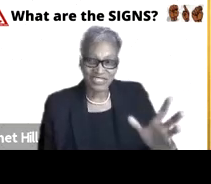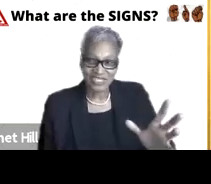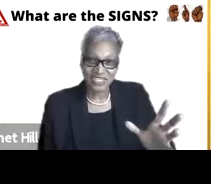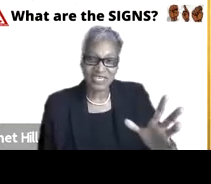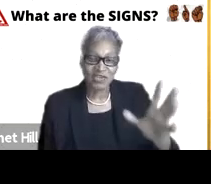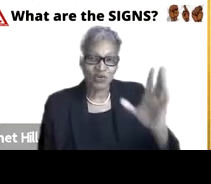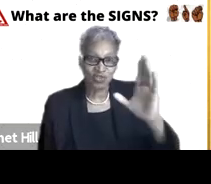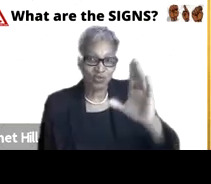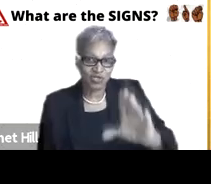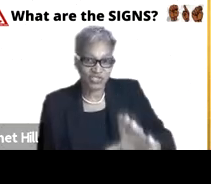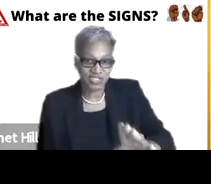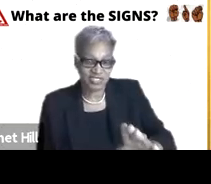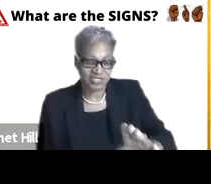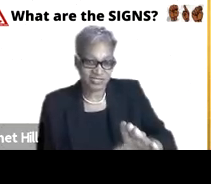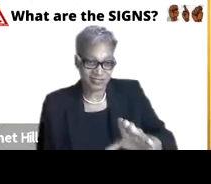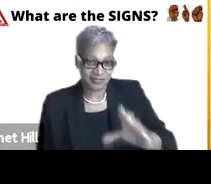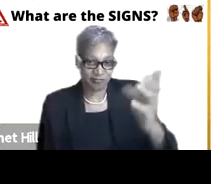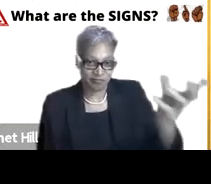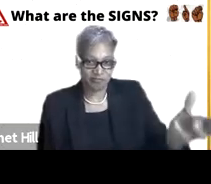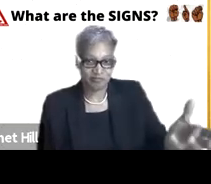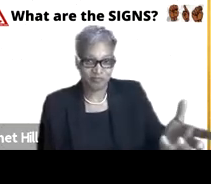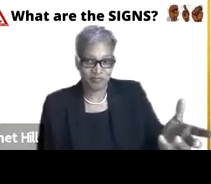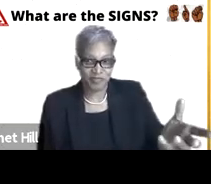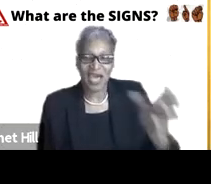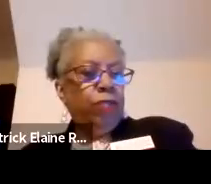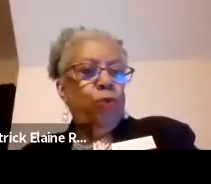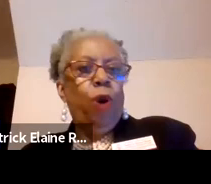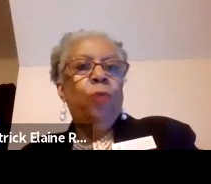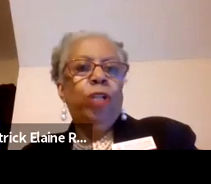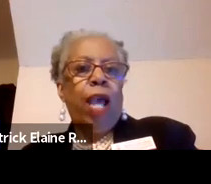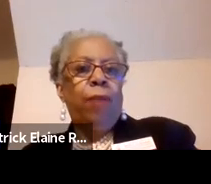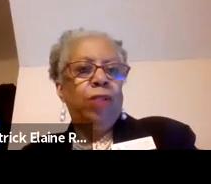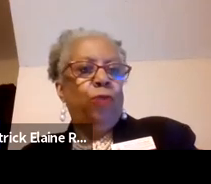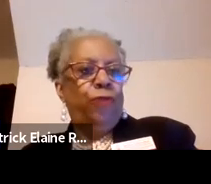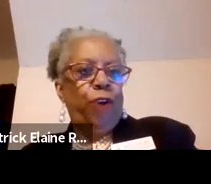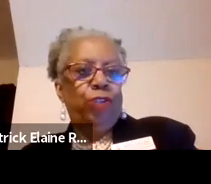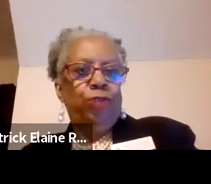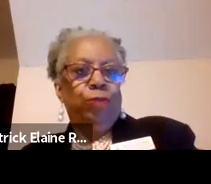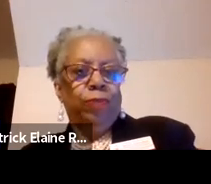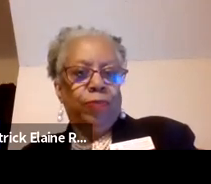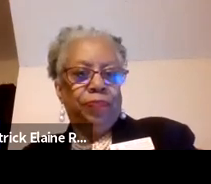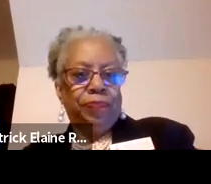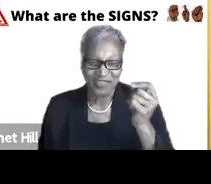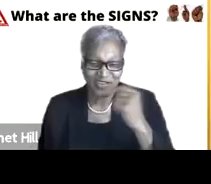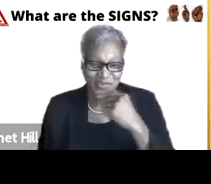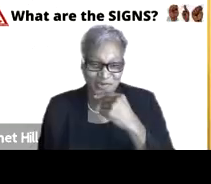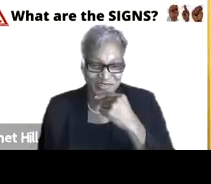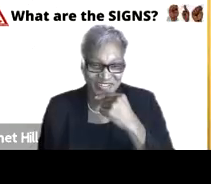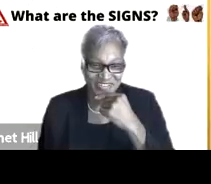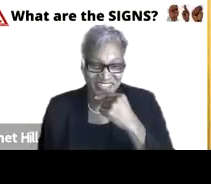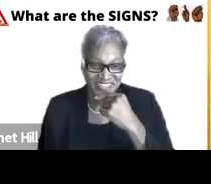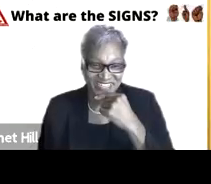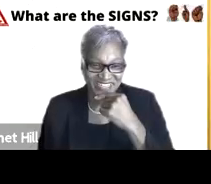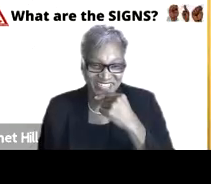Would you like to see it again, or do you want to just? Yeah, let's do one more time as a refresher. Thank you.